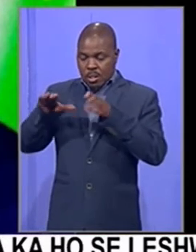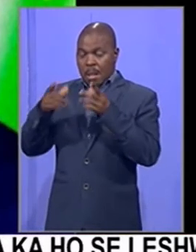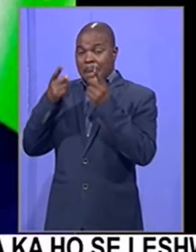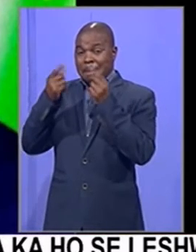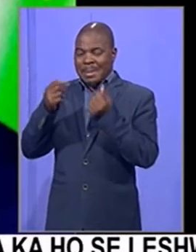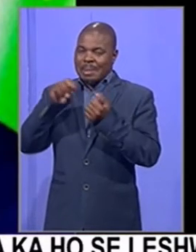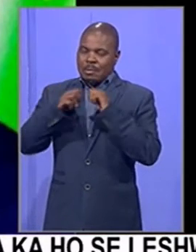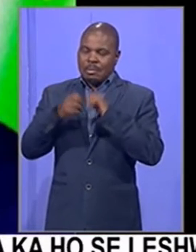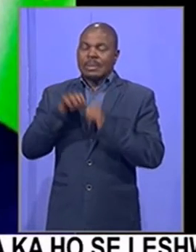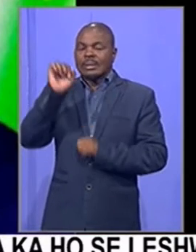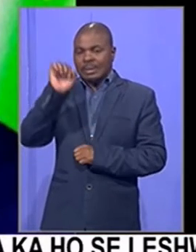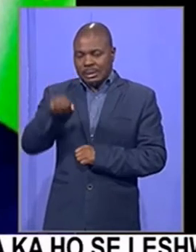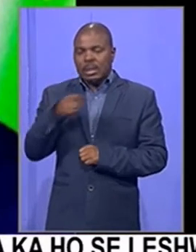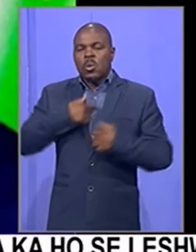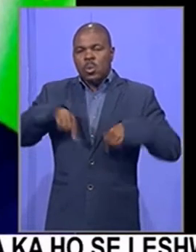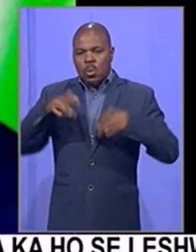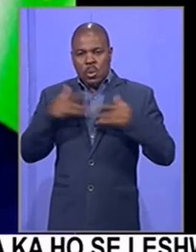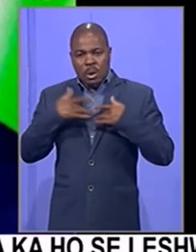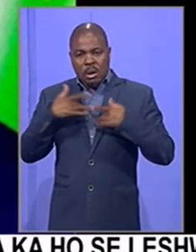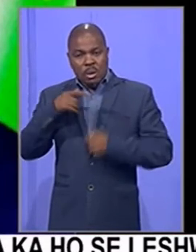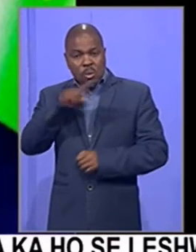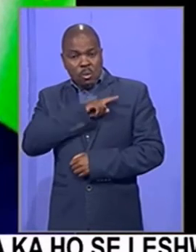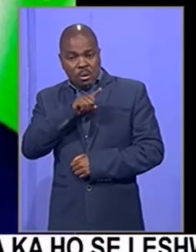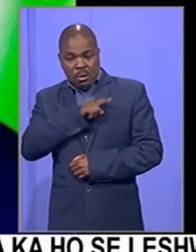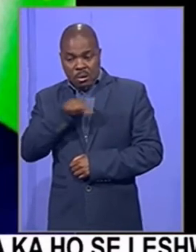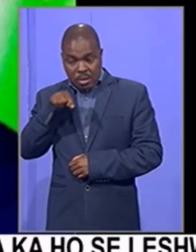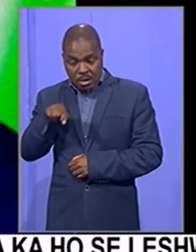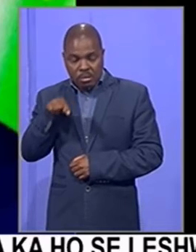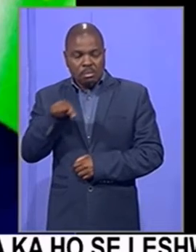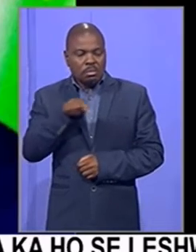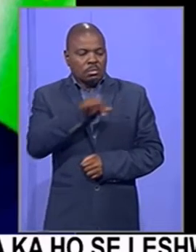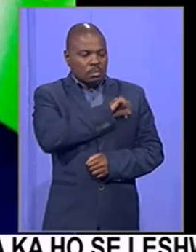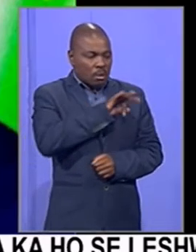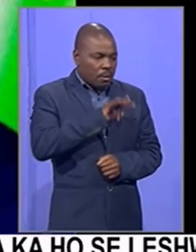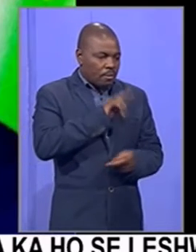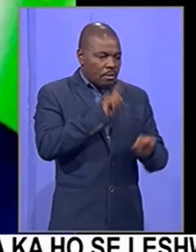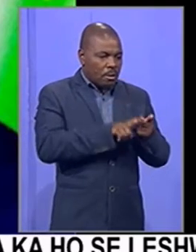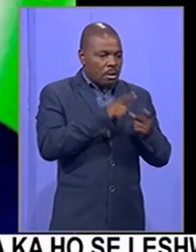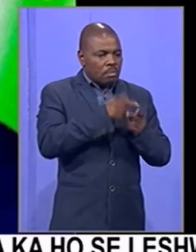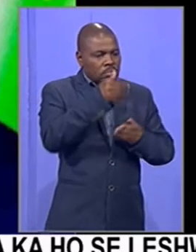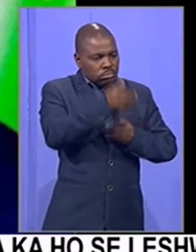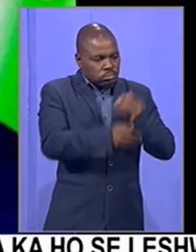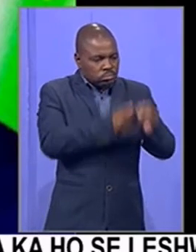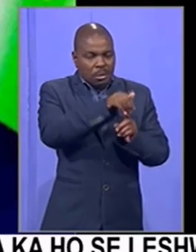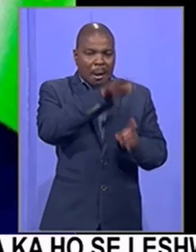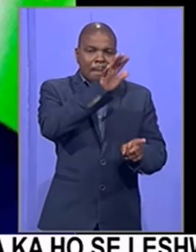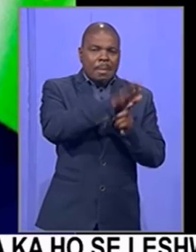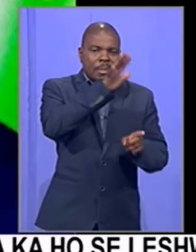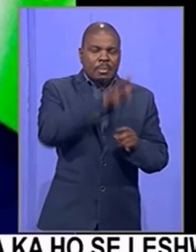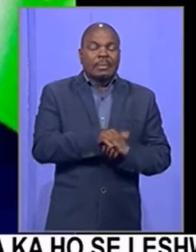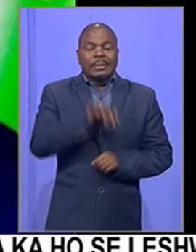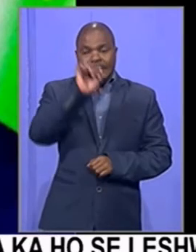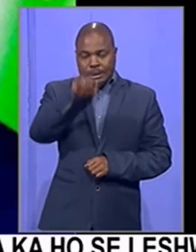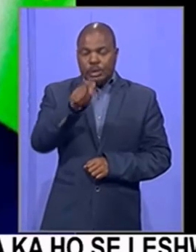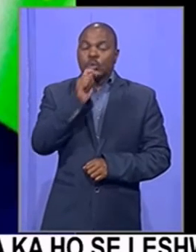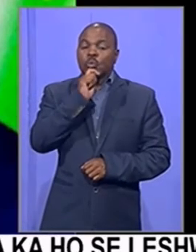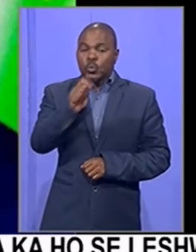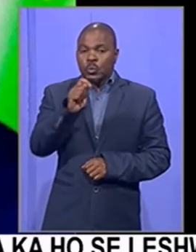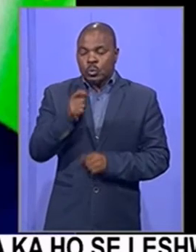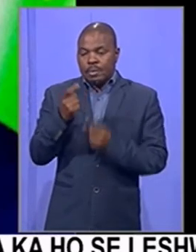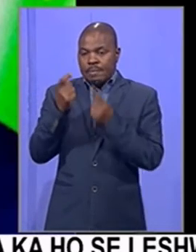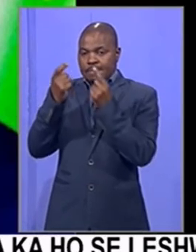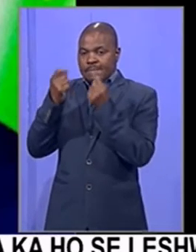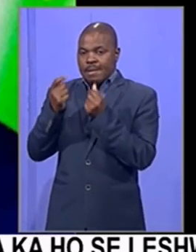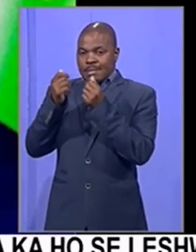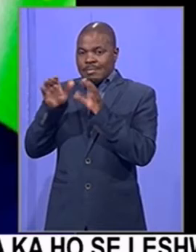segolo bogolo ka gore seemo se amile badiri ba rona le tsamaiso ya mokgatlo mo provinceng. Re ka totobatsa gore seemo sa rona sa